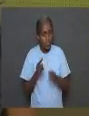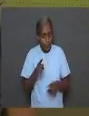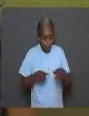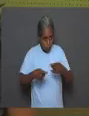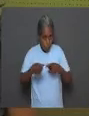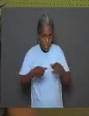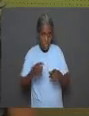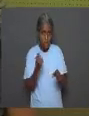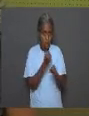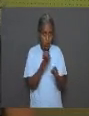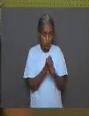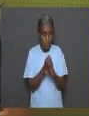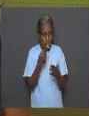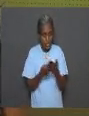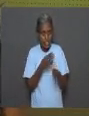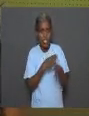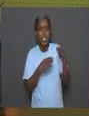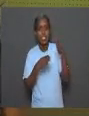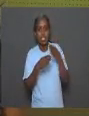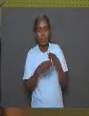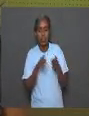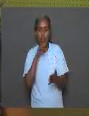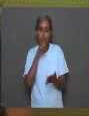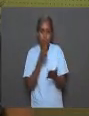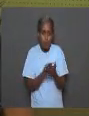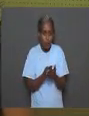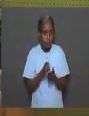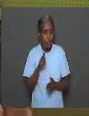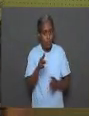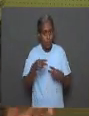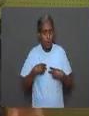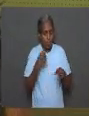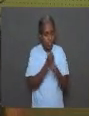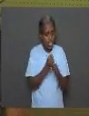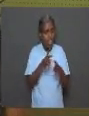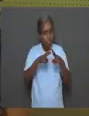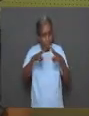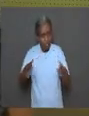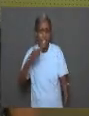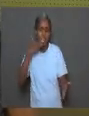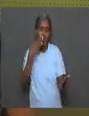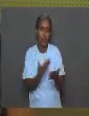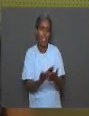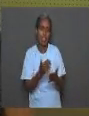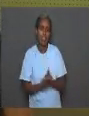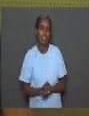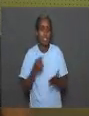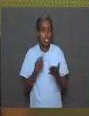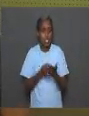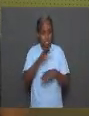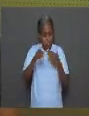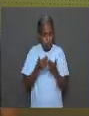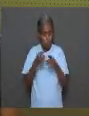managed to work through the steps of this proof, you have done very well. That is all